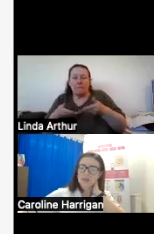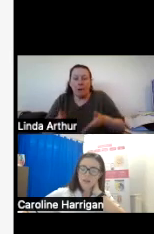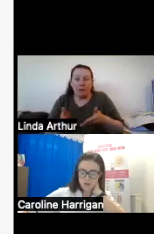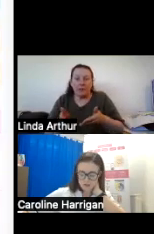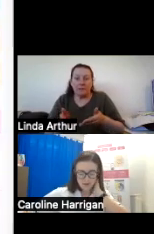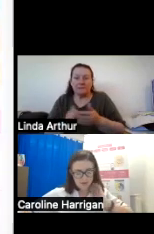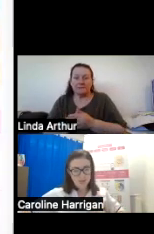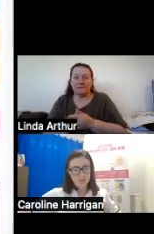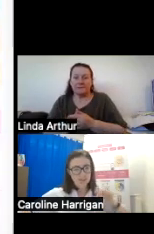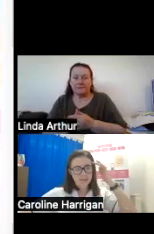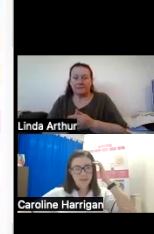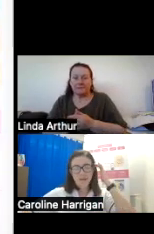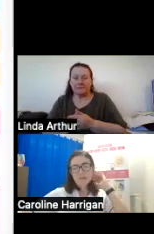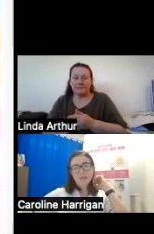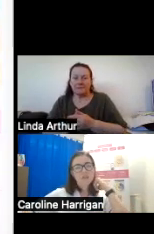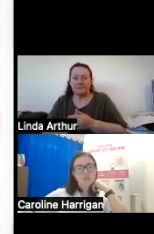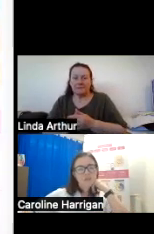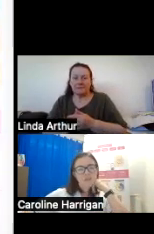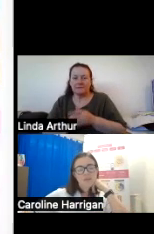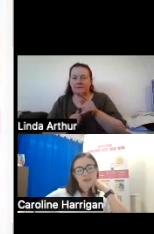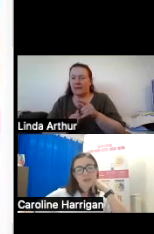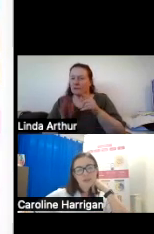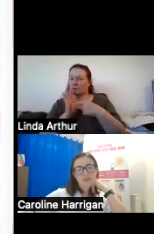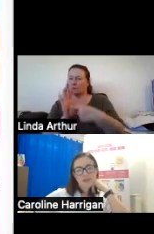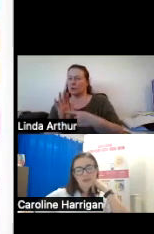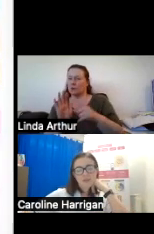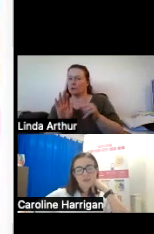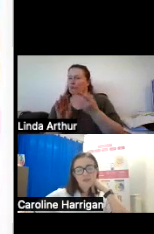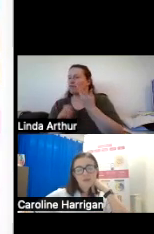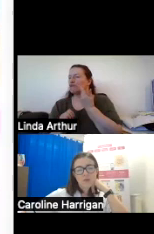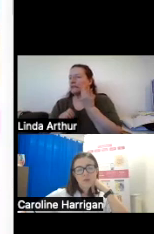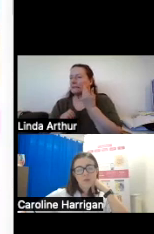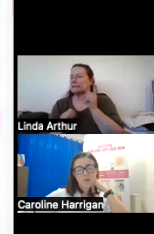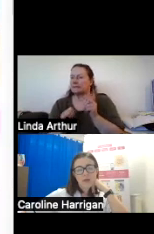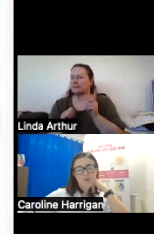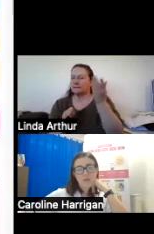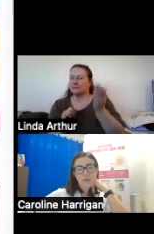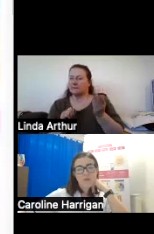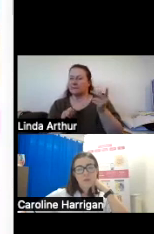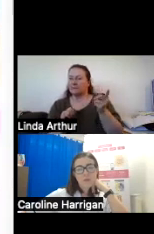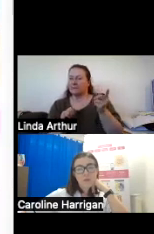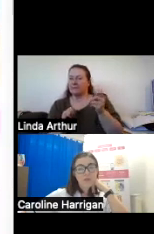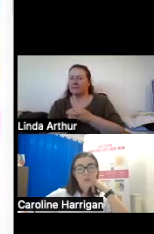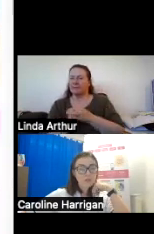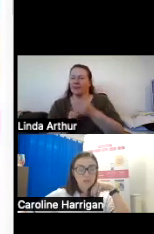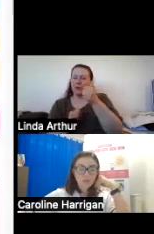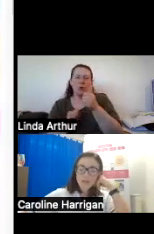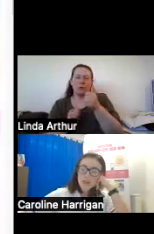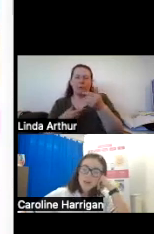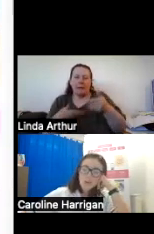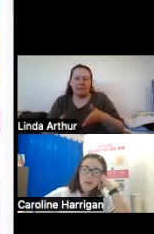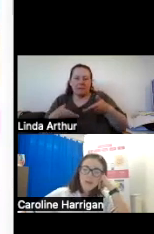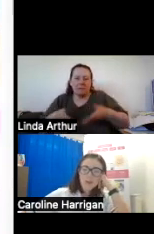then the next slide there, this is just something very, very recent. So I know we've been having babies for years and years and